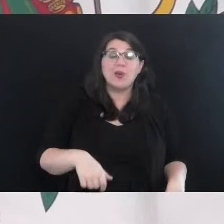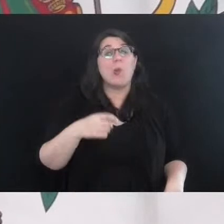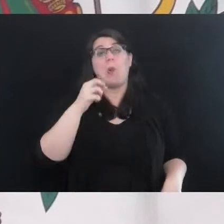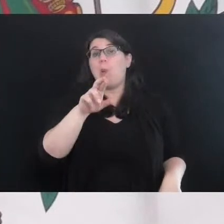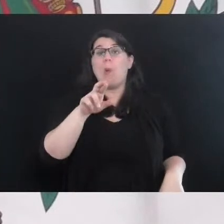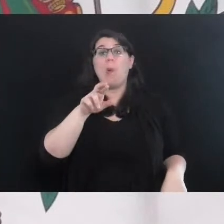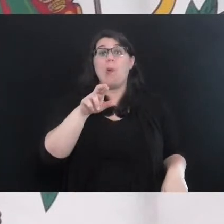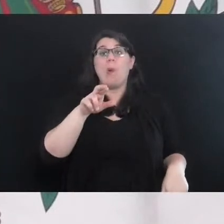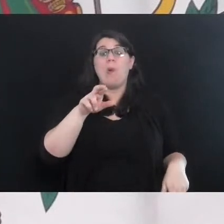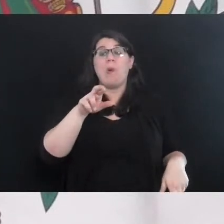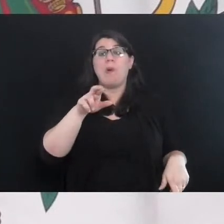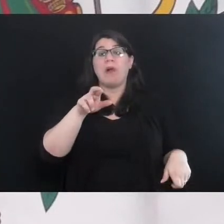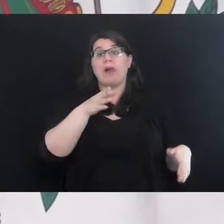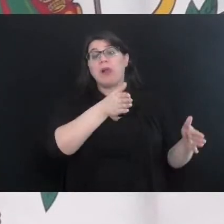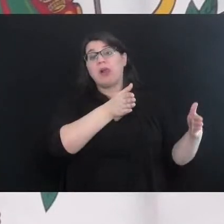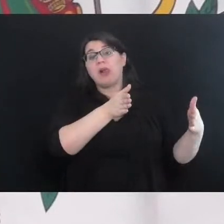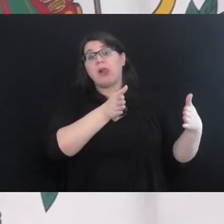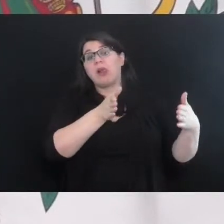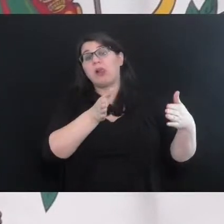path.